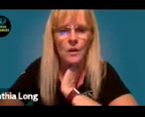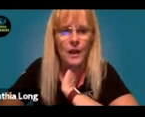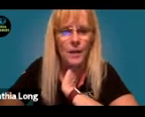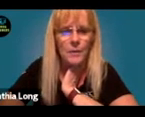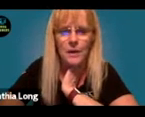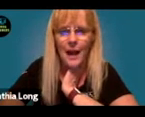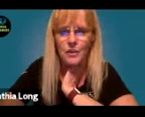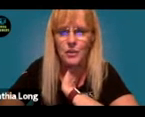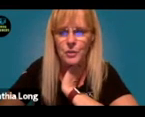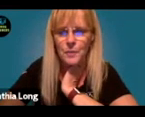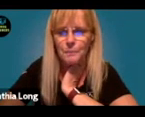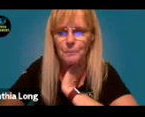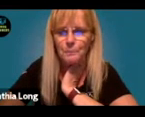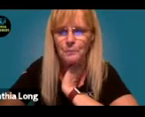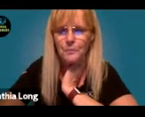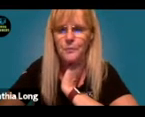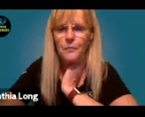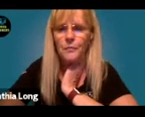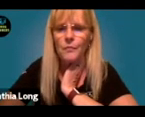Eleonora, okay, I'm going to add you.